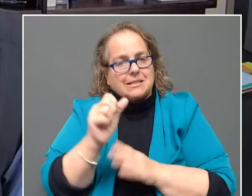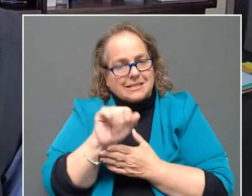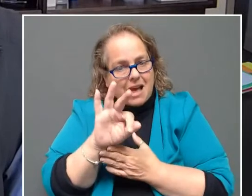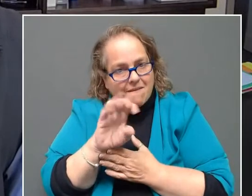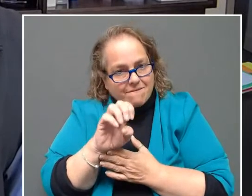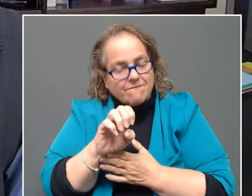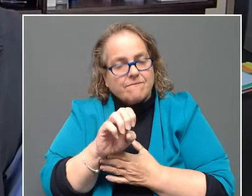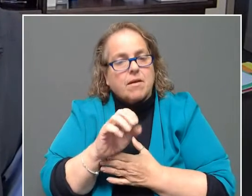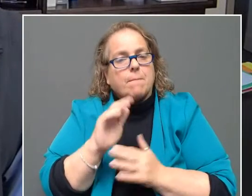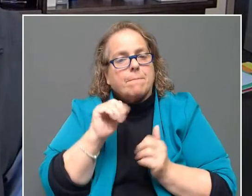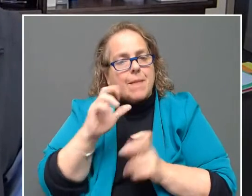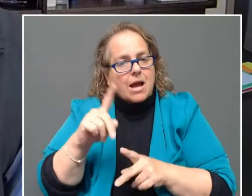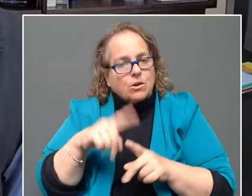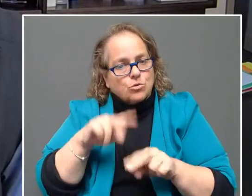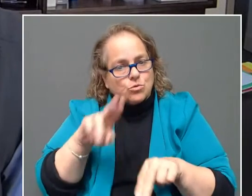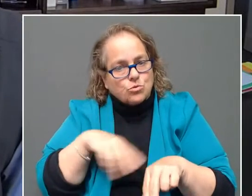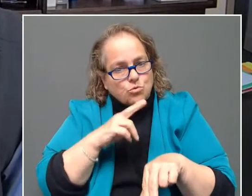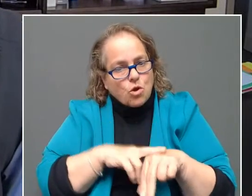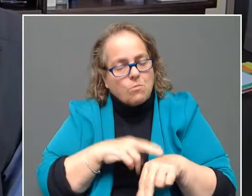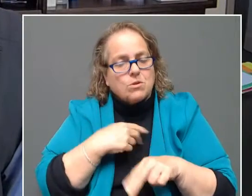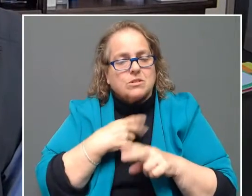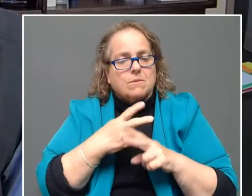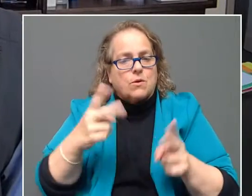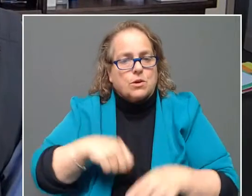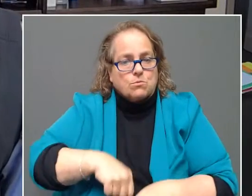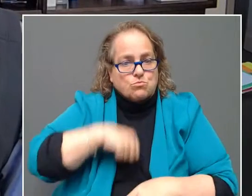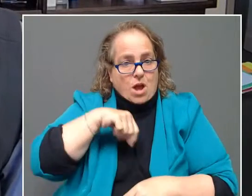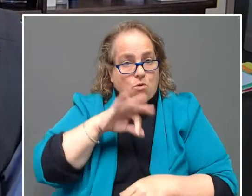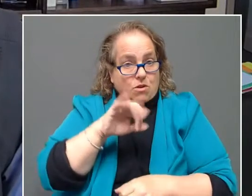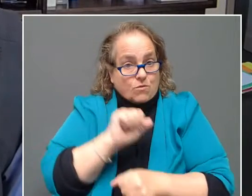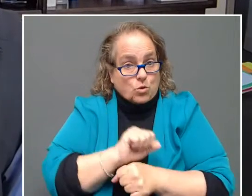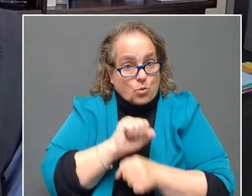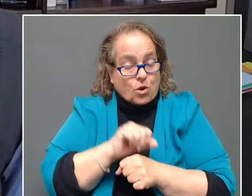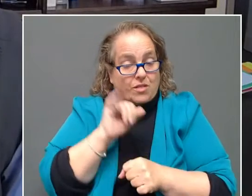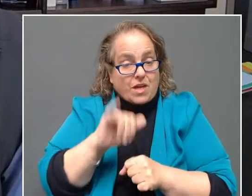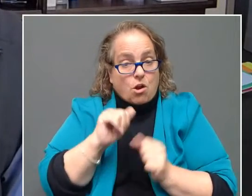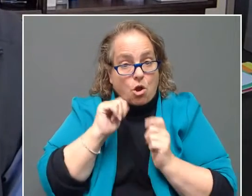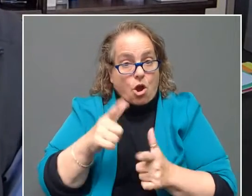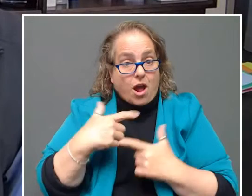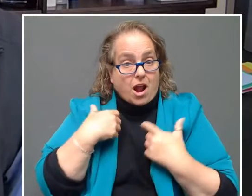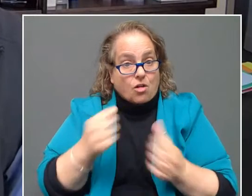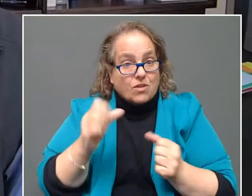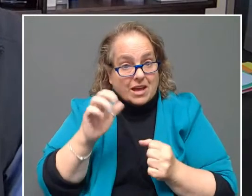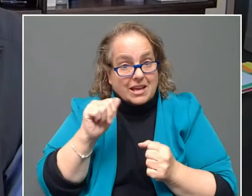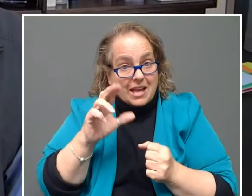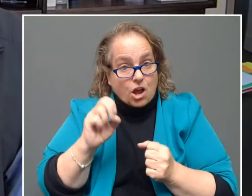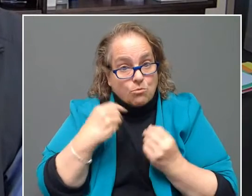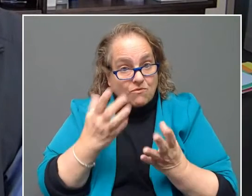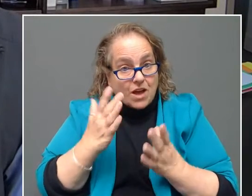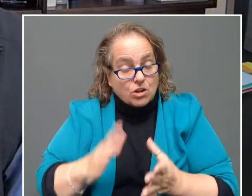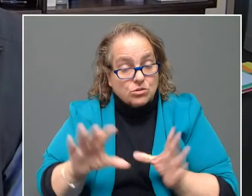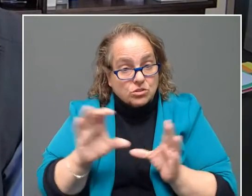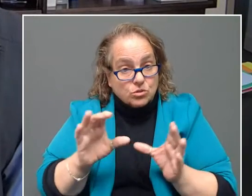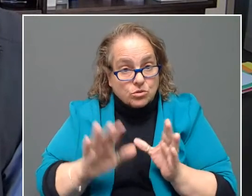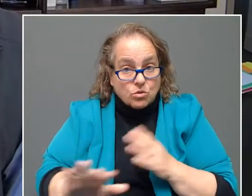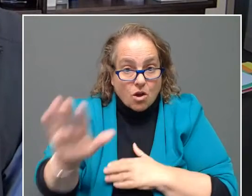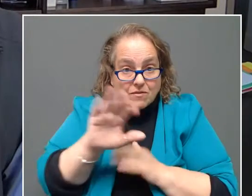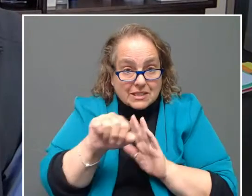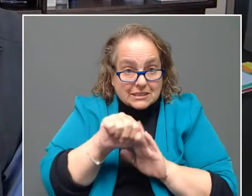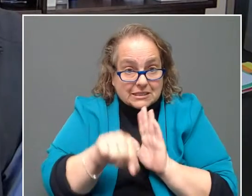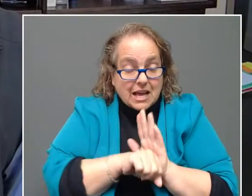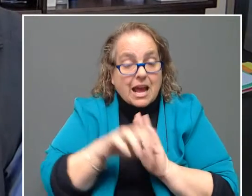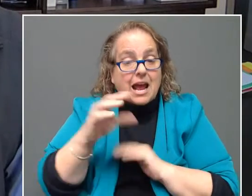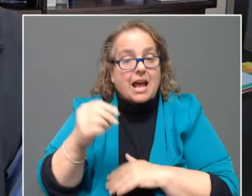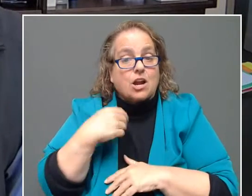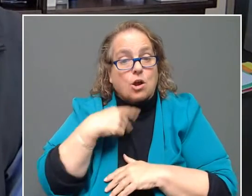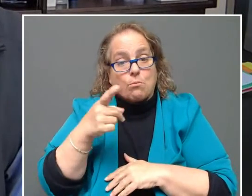activities. So I'm very proud of the work that all these healthcare providers have done across the state. And I'm very proud and privileged to be a